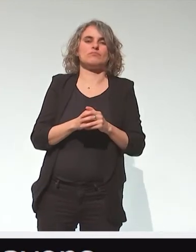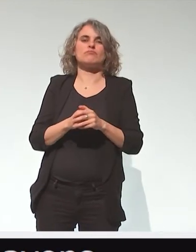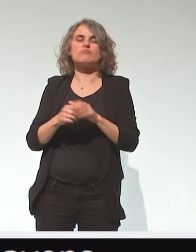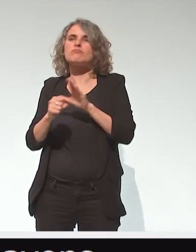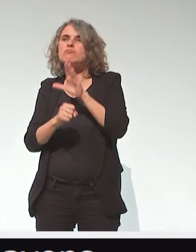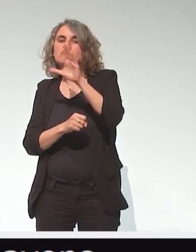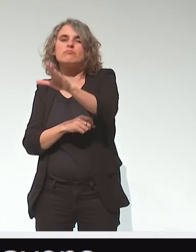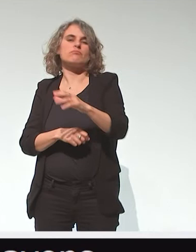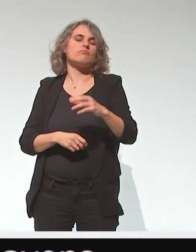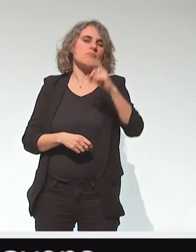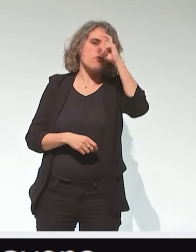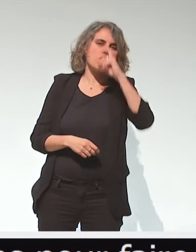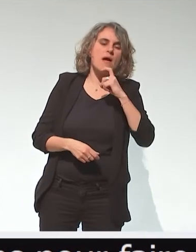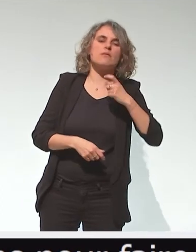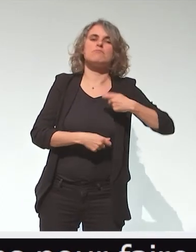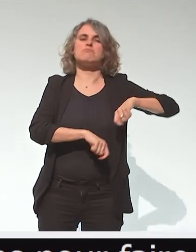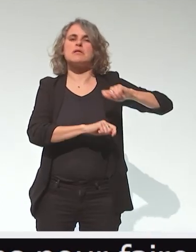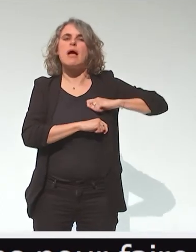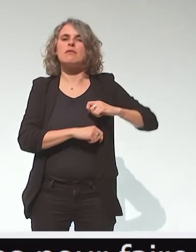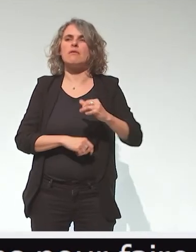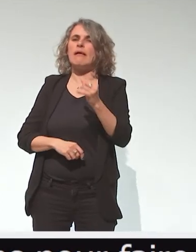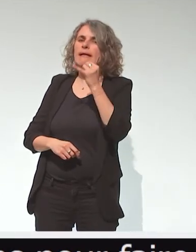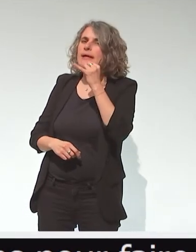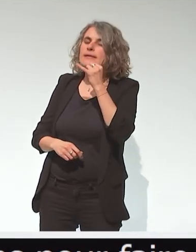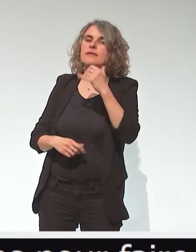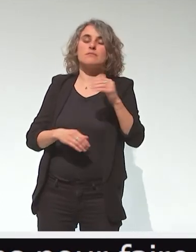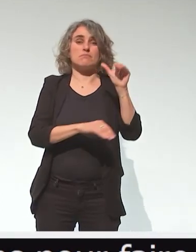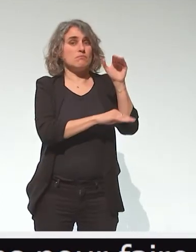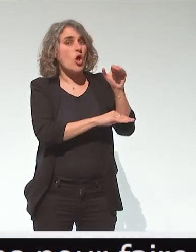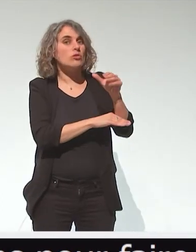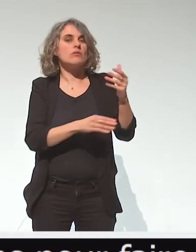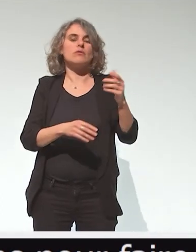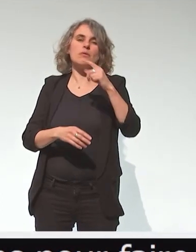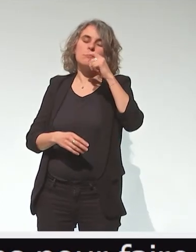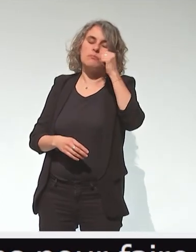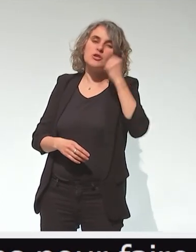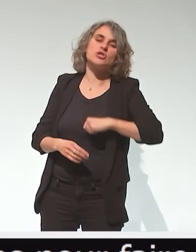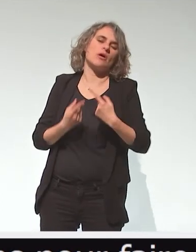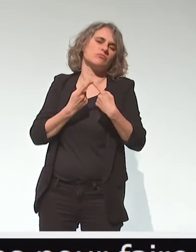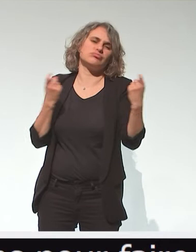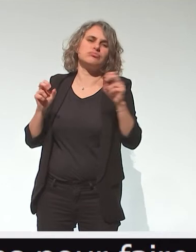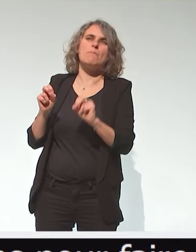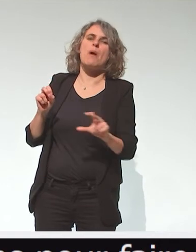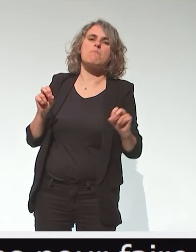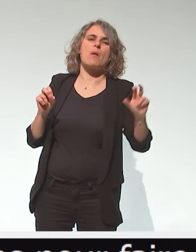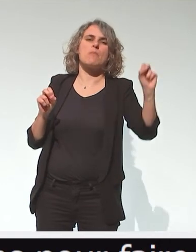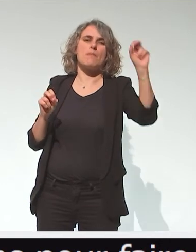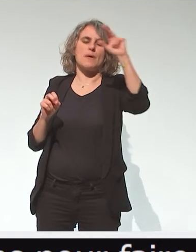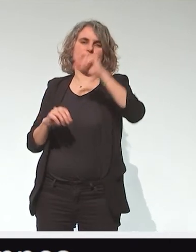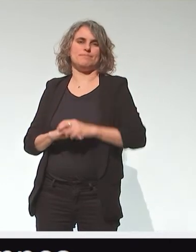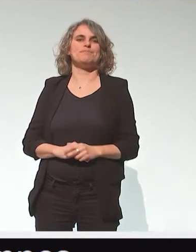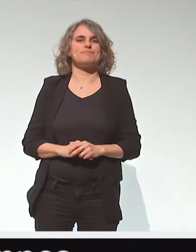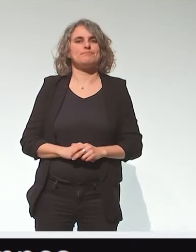to stroke sufferers and suffering and aphasia. So I went to Portugal, Spain, Italy, Poland, Belgium, etc.,